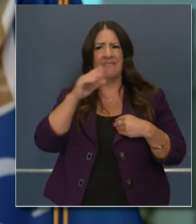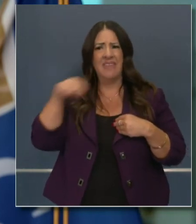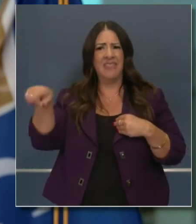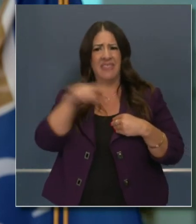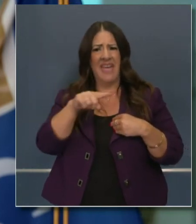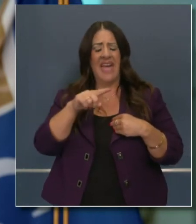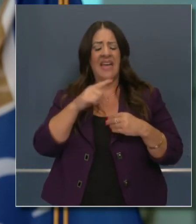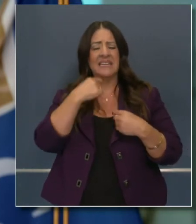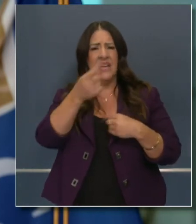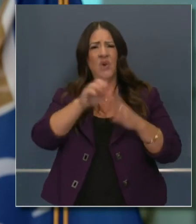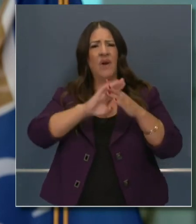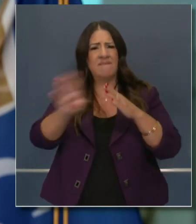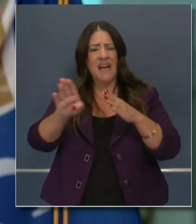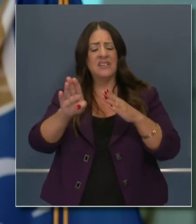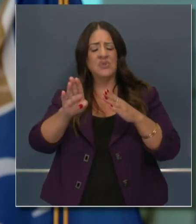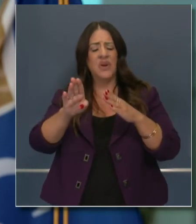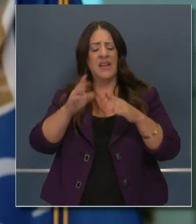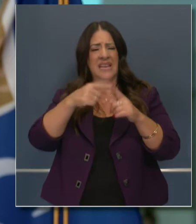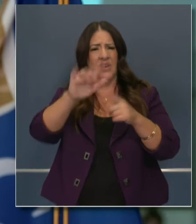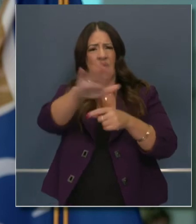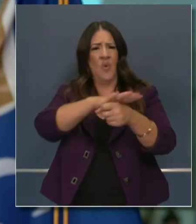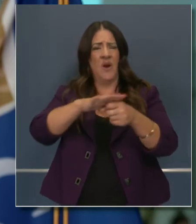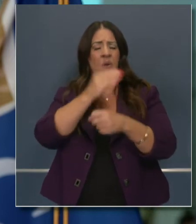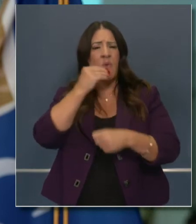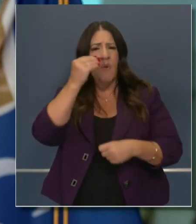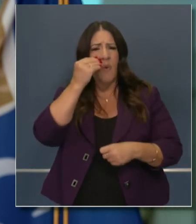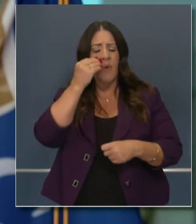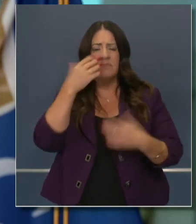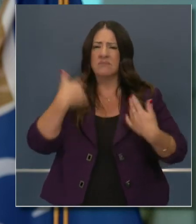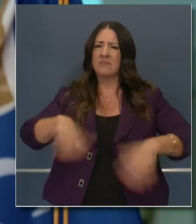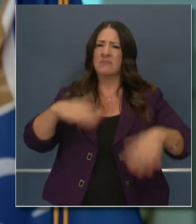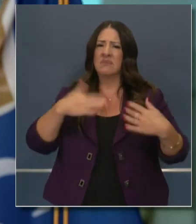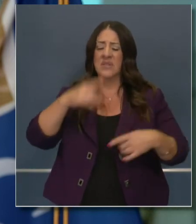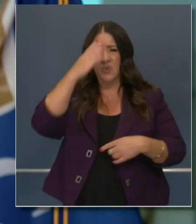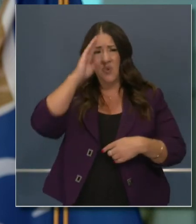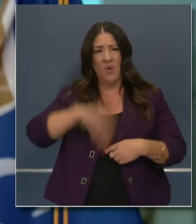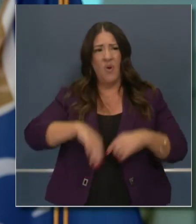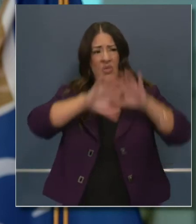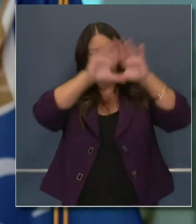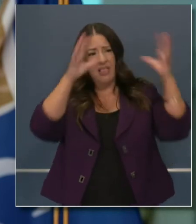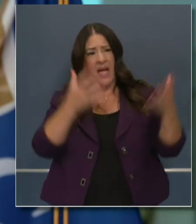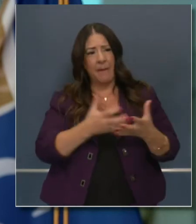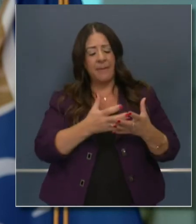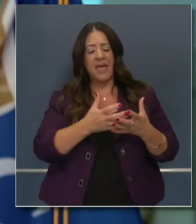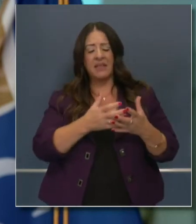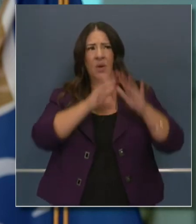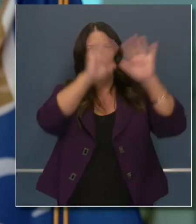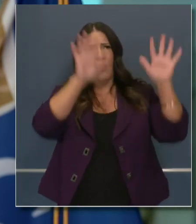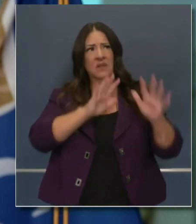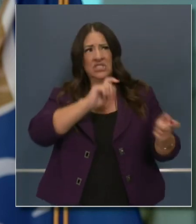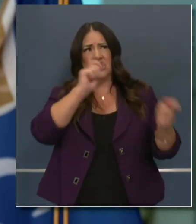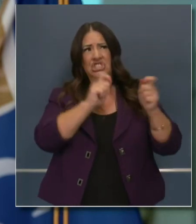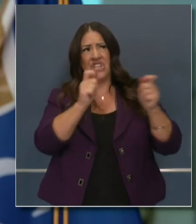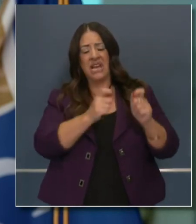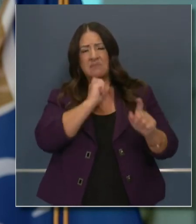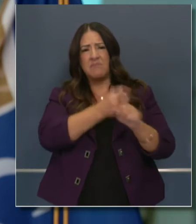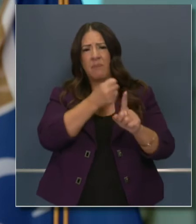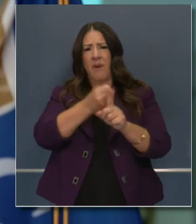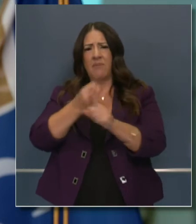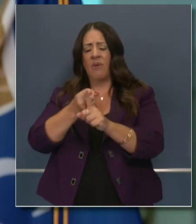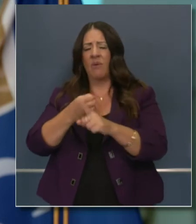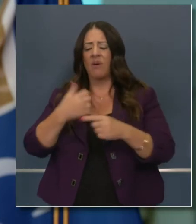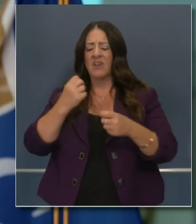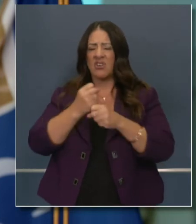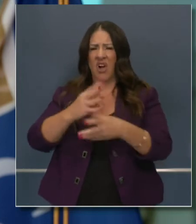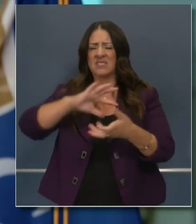The dynamics of climate change, the dynamics as it relates to the lack of forest management over the last century have